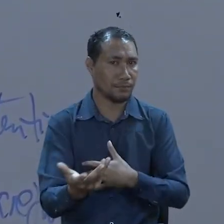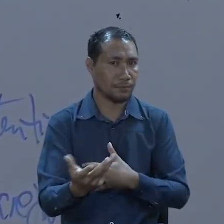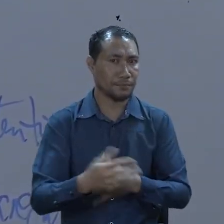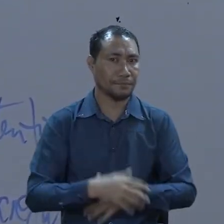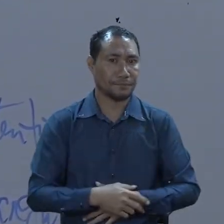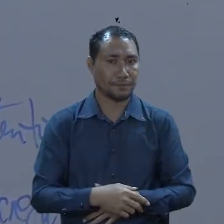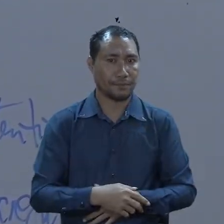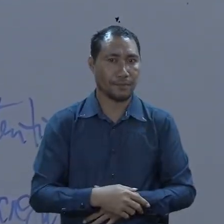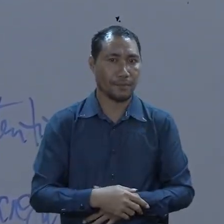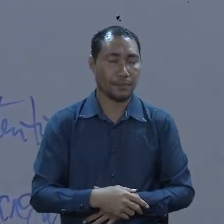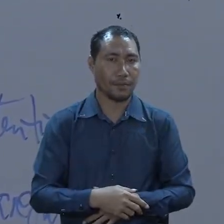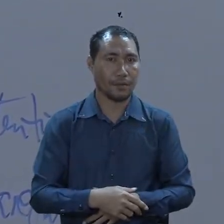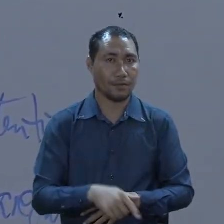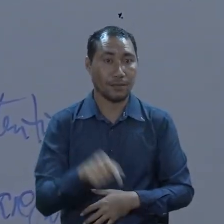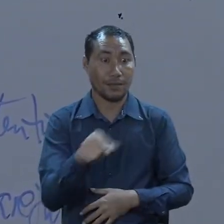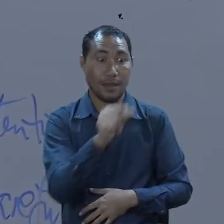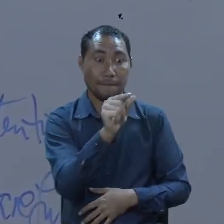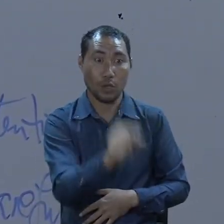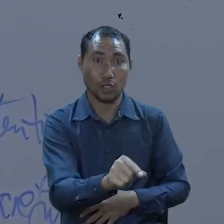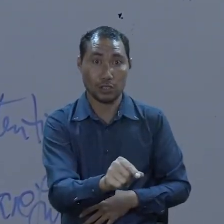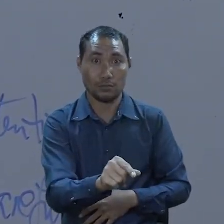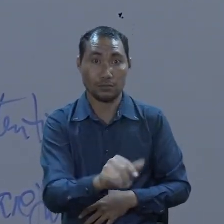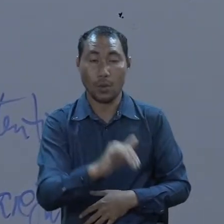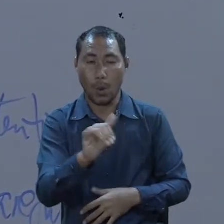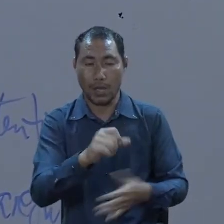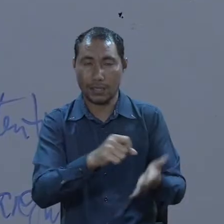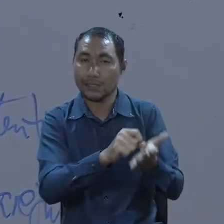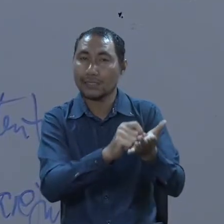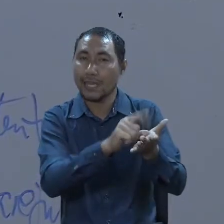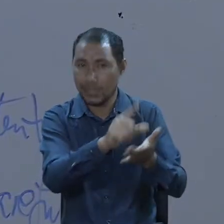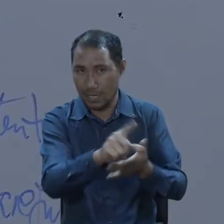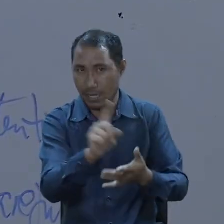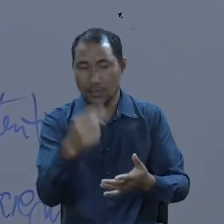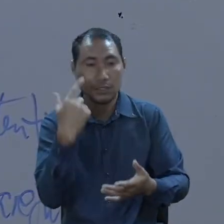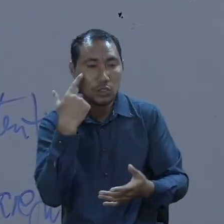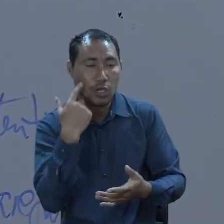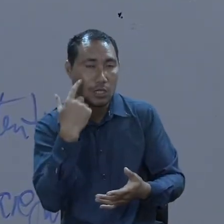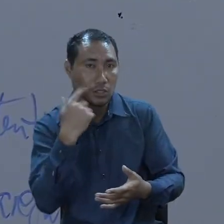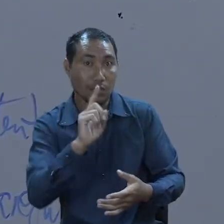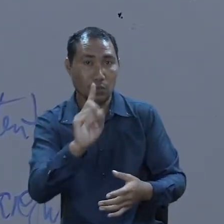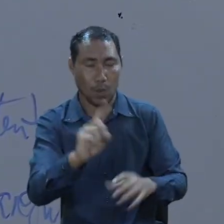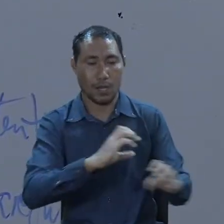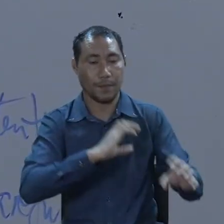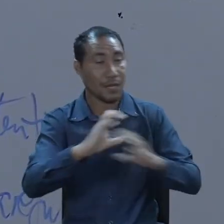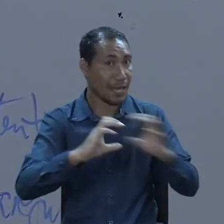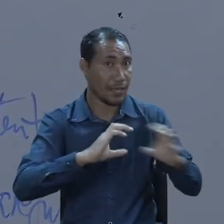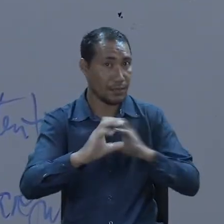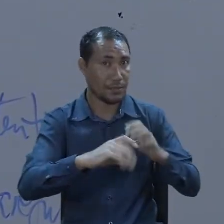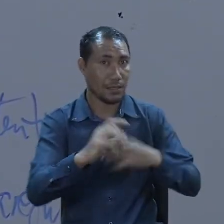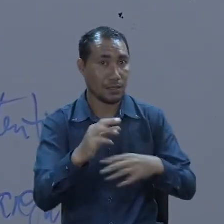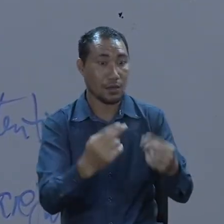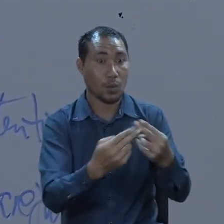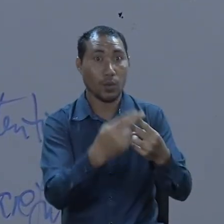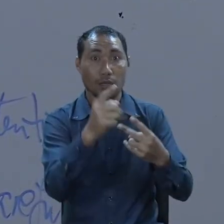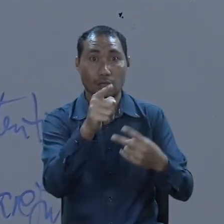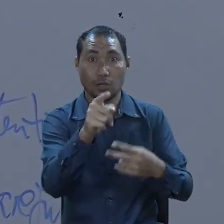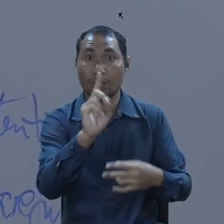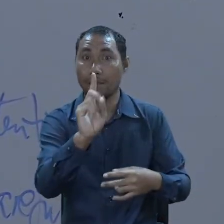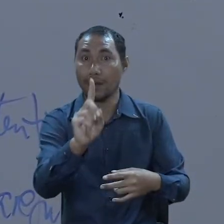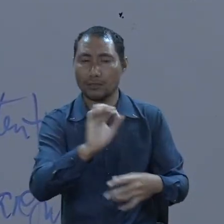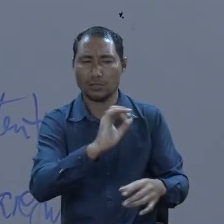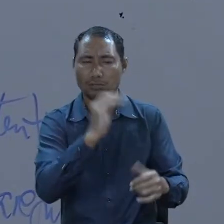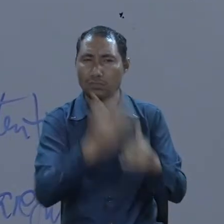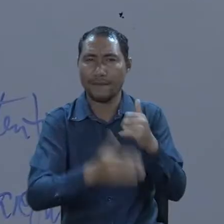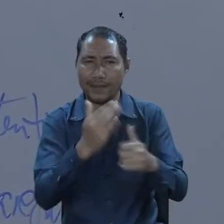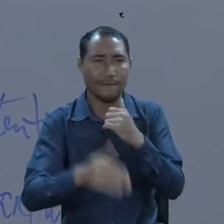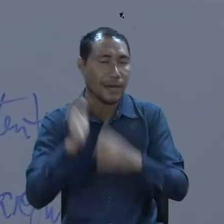you are not paying attention. So the person or the sender is trying to communicate with you,